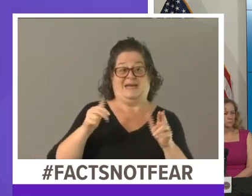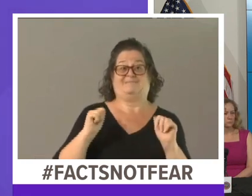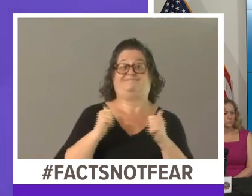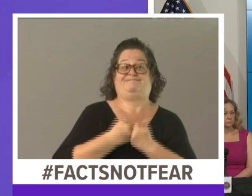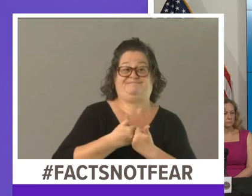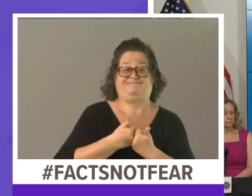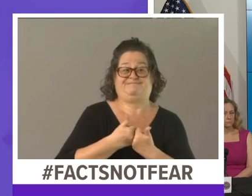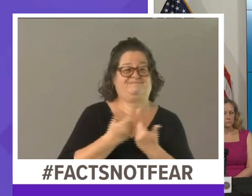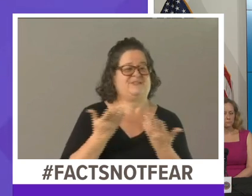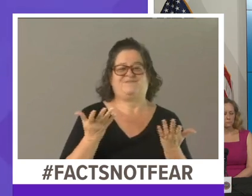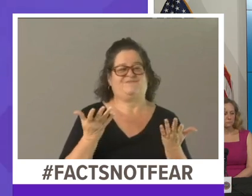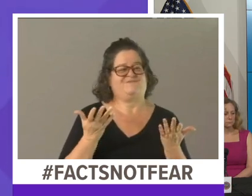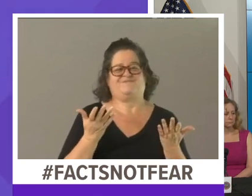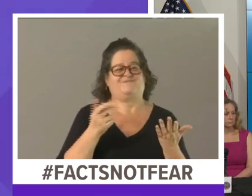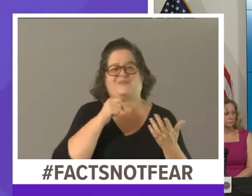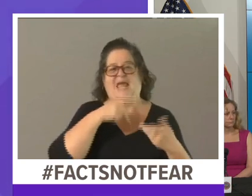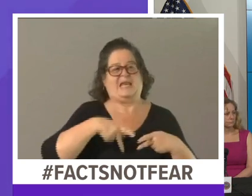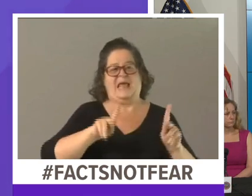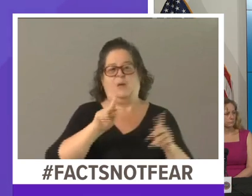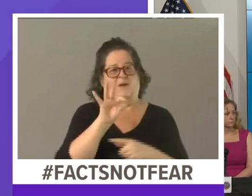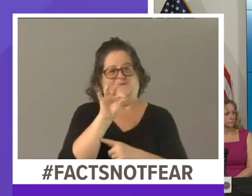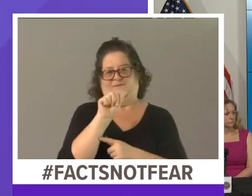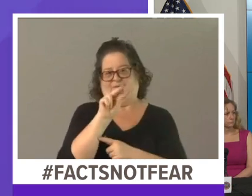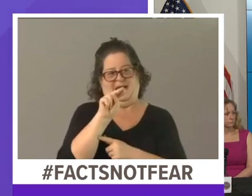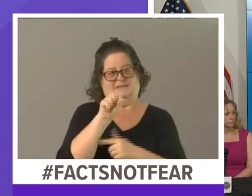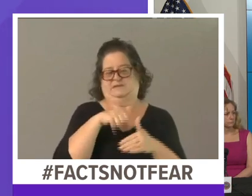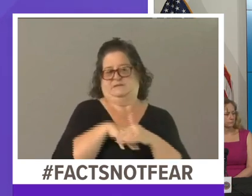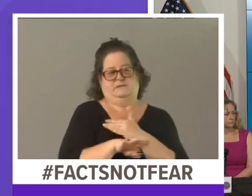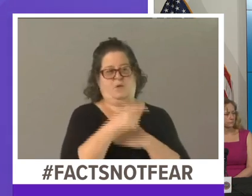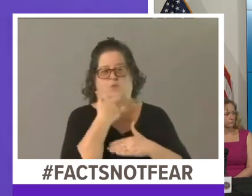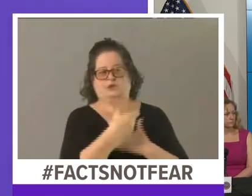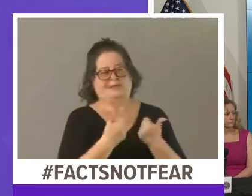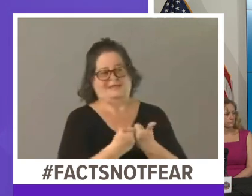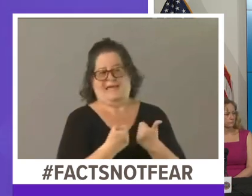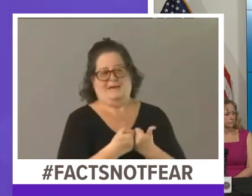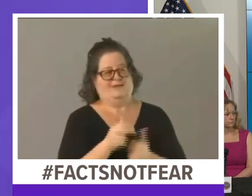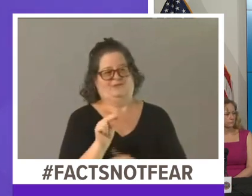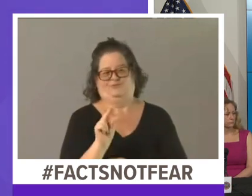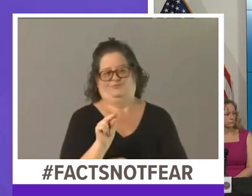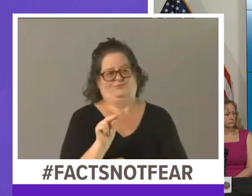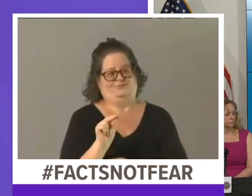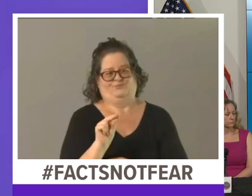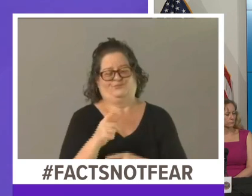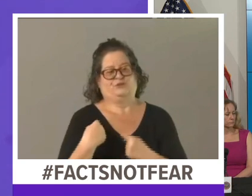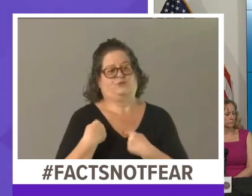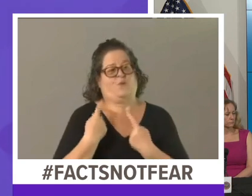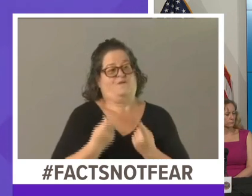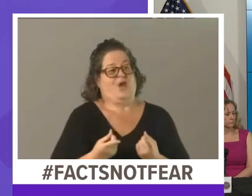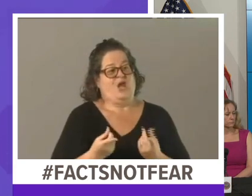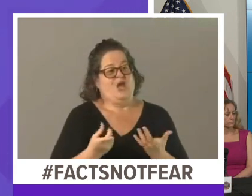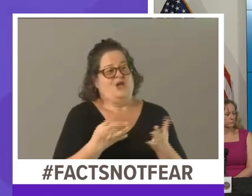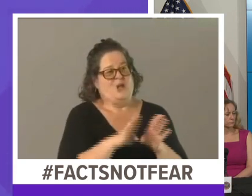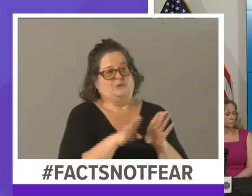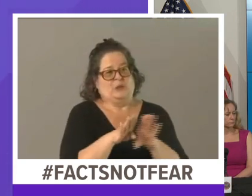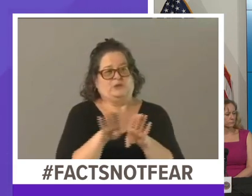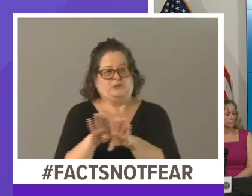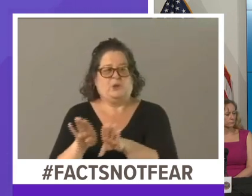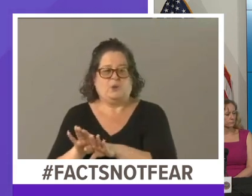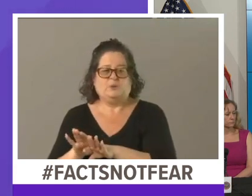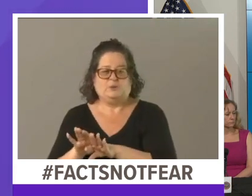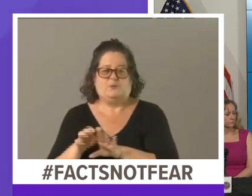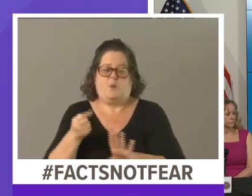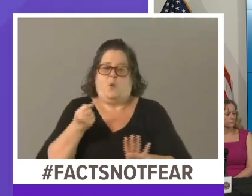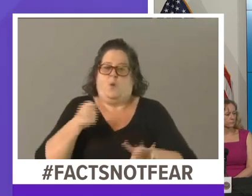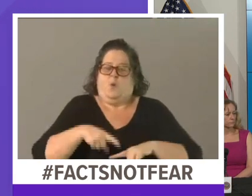in-stadium fans. That's where we are today in Arizona. That's been the effort, along with what we've done